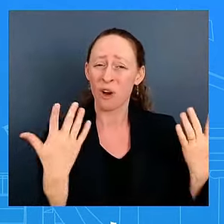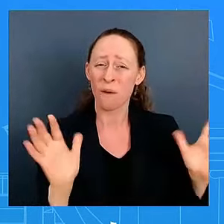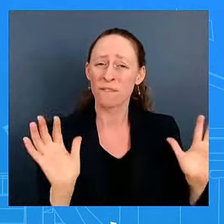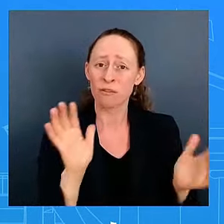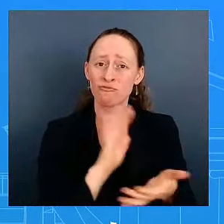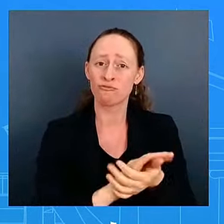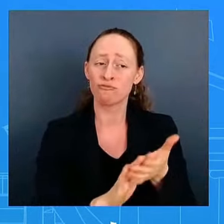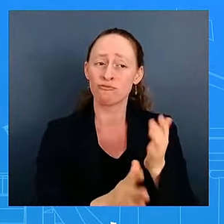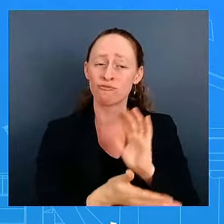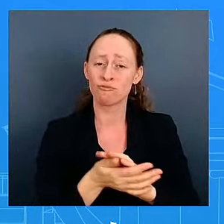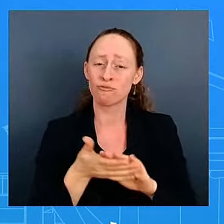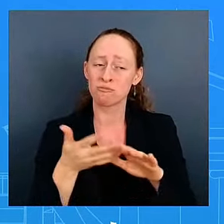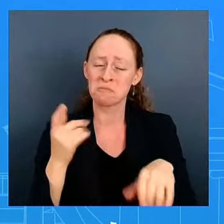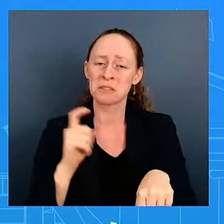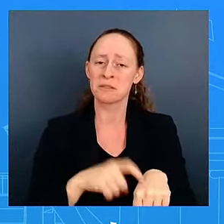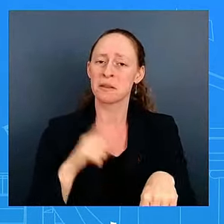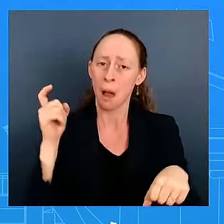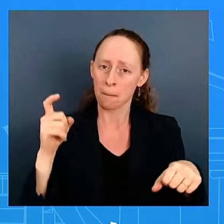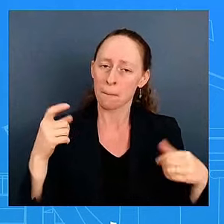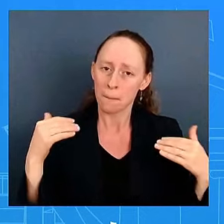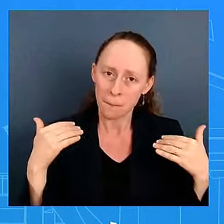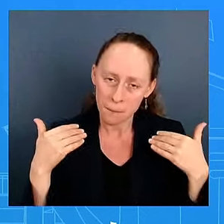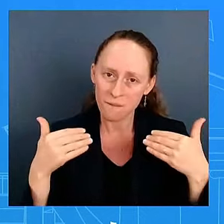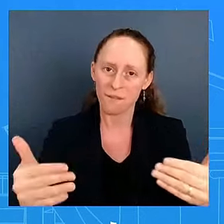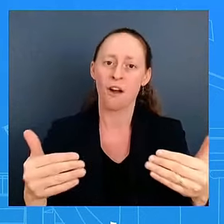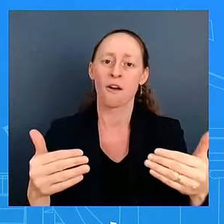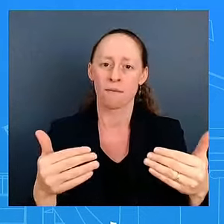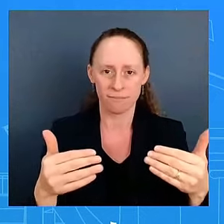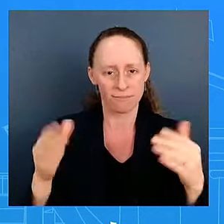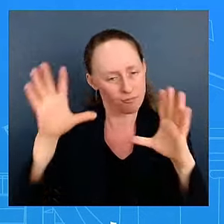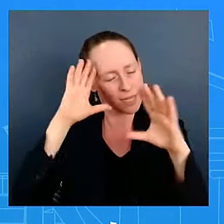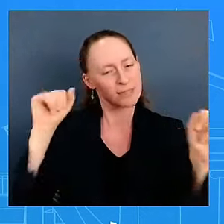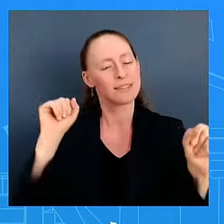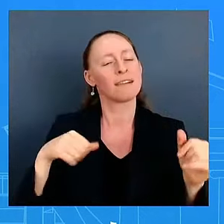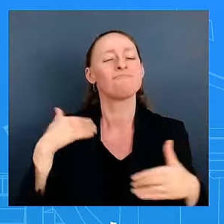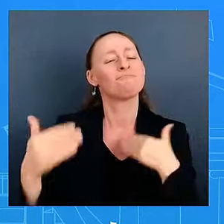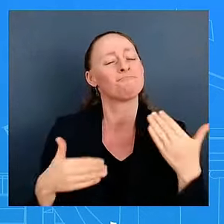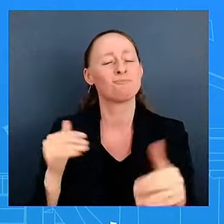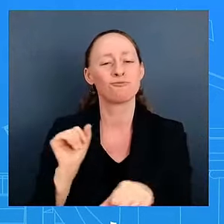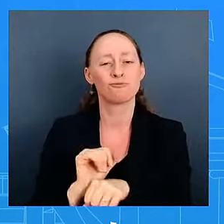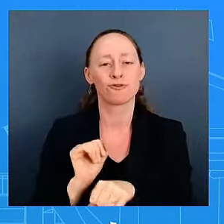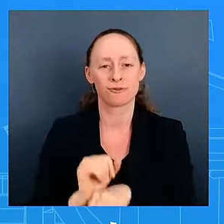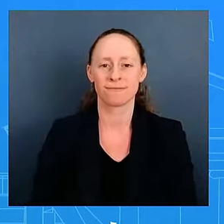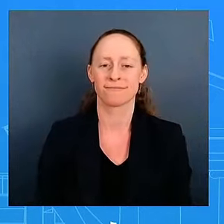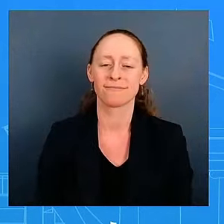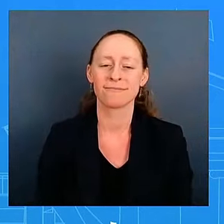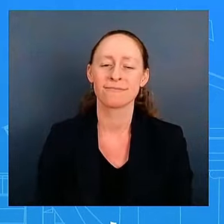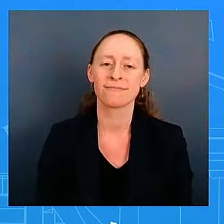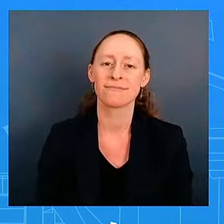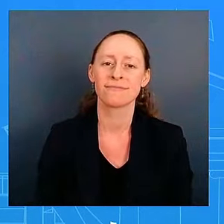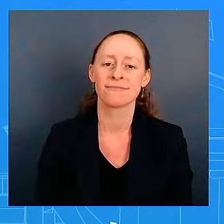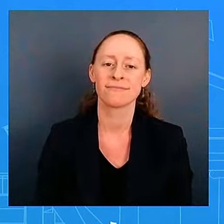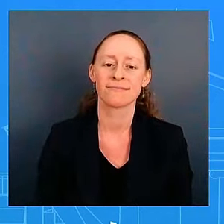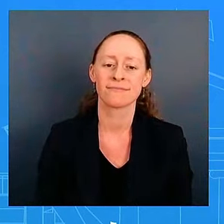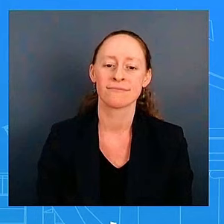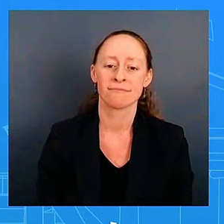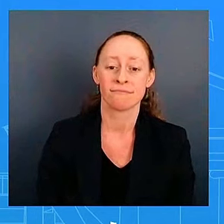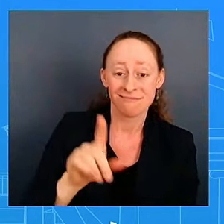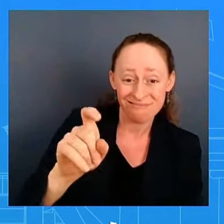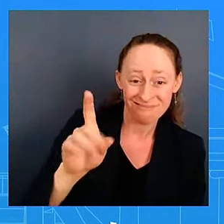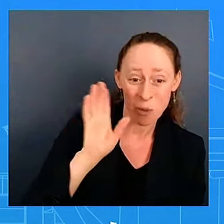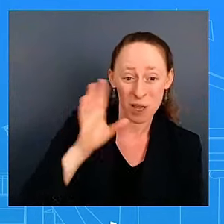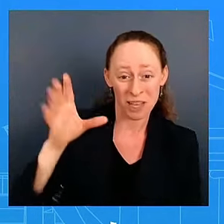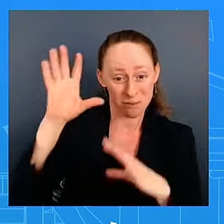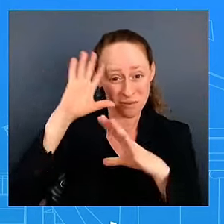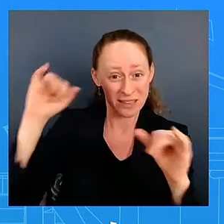work. And that's what the president's going to do. And just to be clear, does he have plans to talk with leadership again soon? I don't have any calls. We don't have calls to